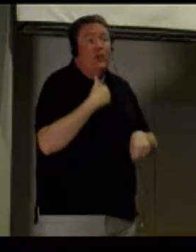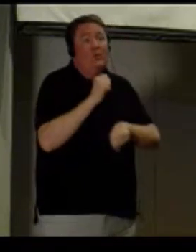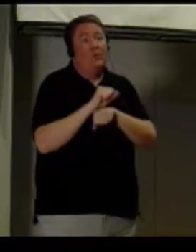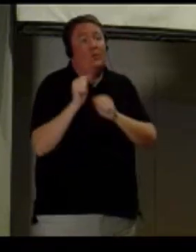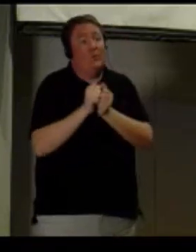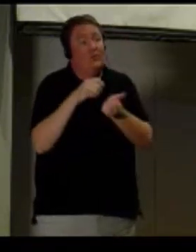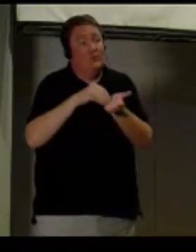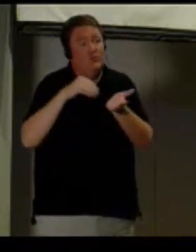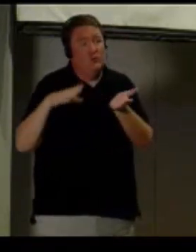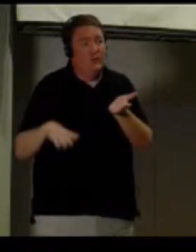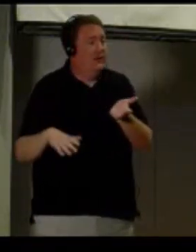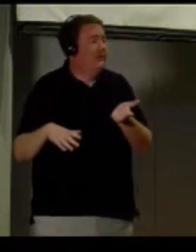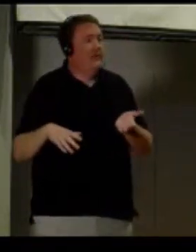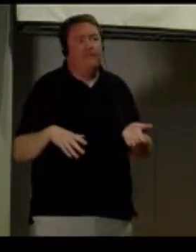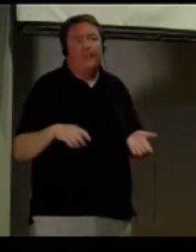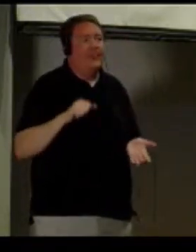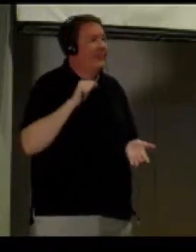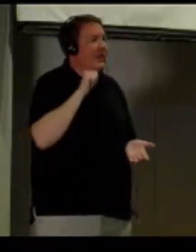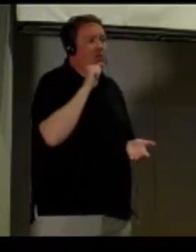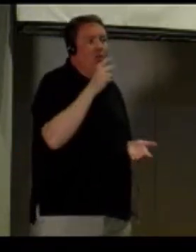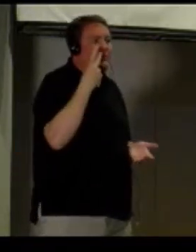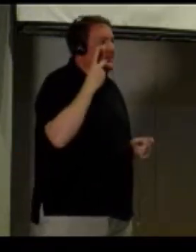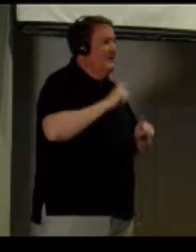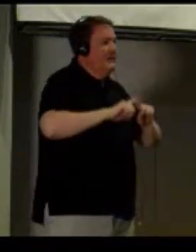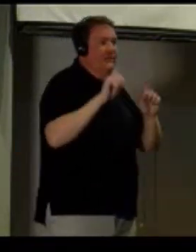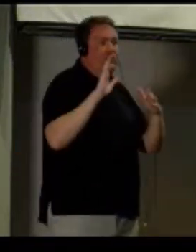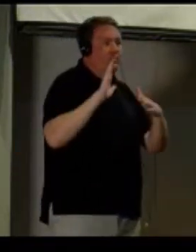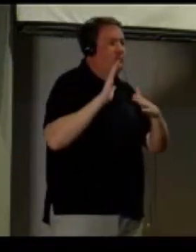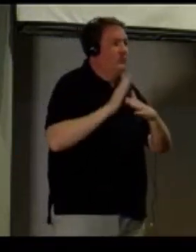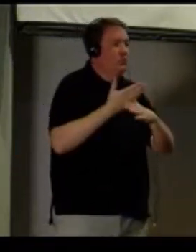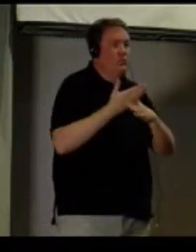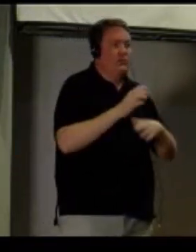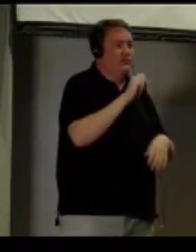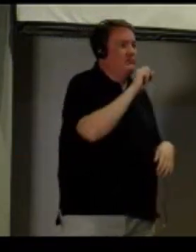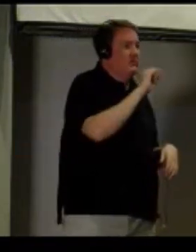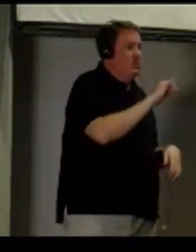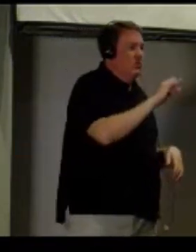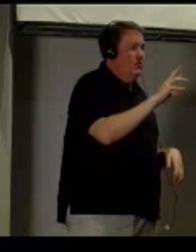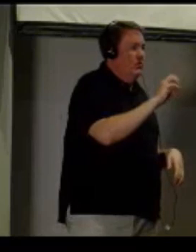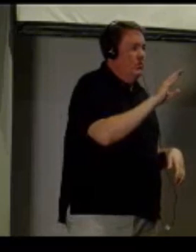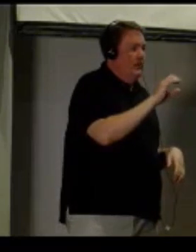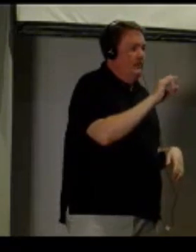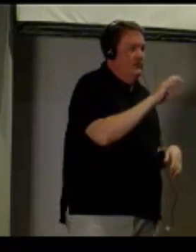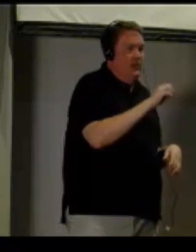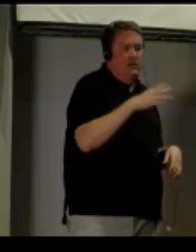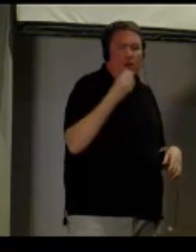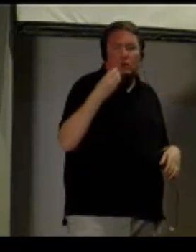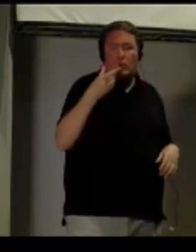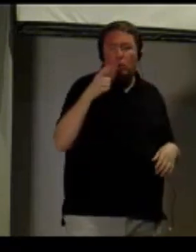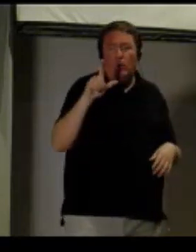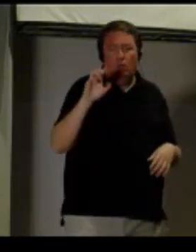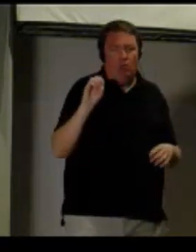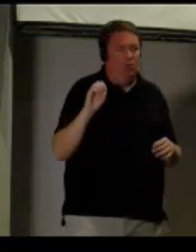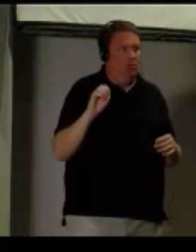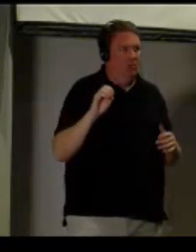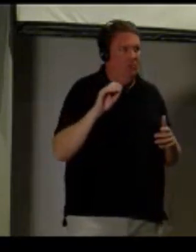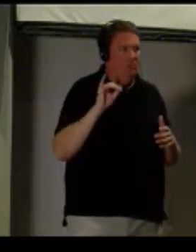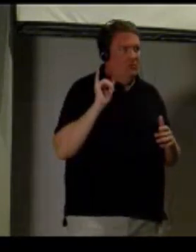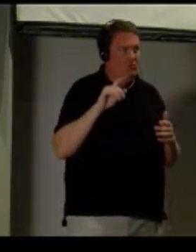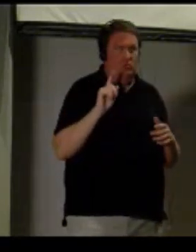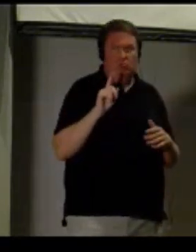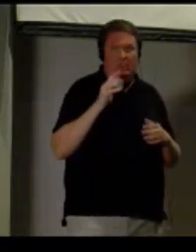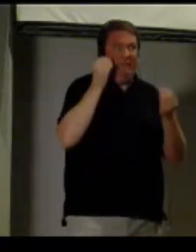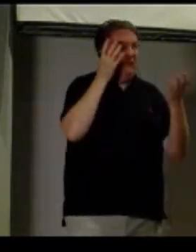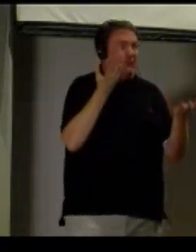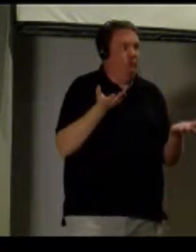difference between Smithsonian website and Google. It's all information to them, and they're not differentiating where the sources